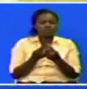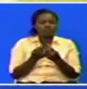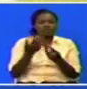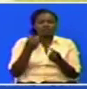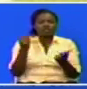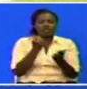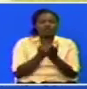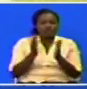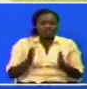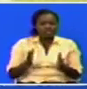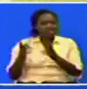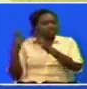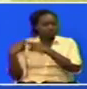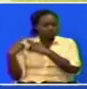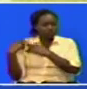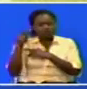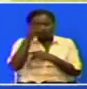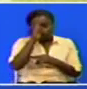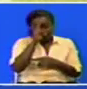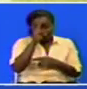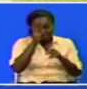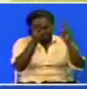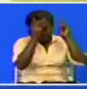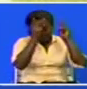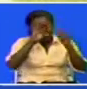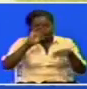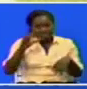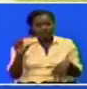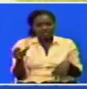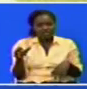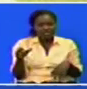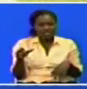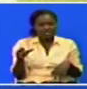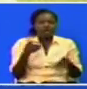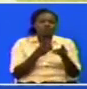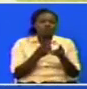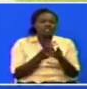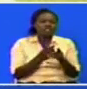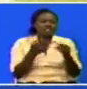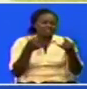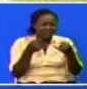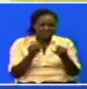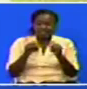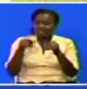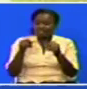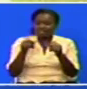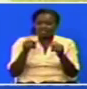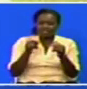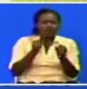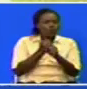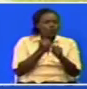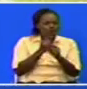officer in charge of police in Kakamega County, who were in a meeting trying to conduct the